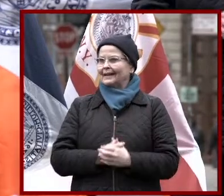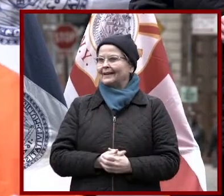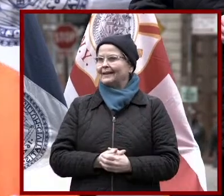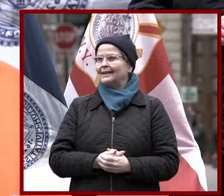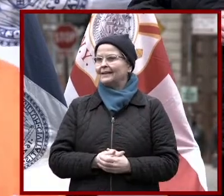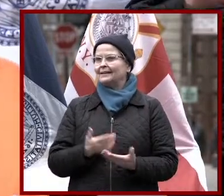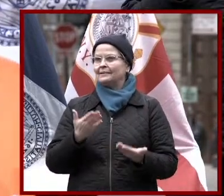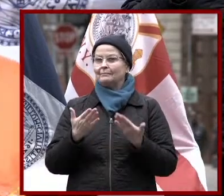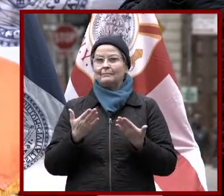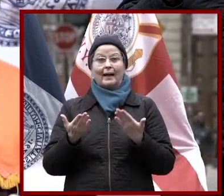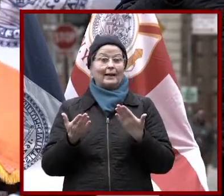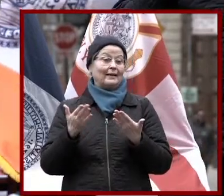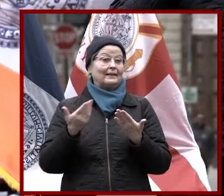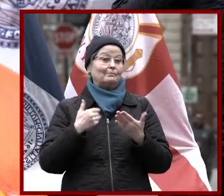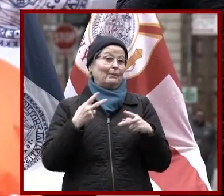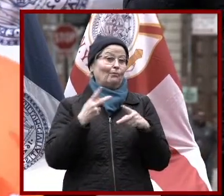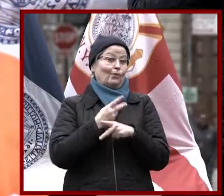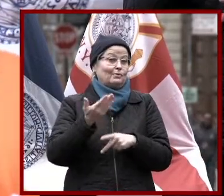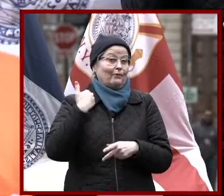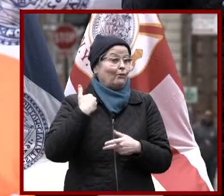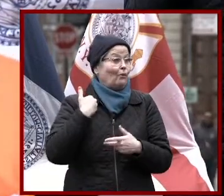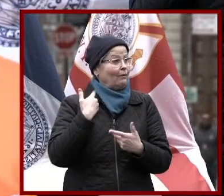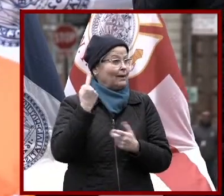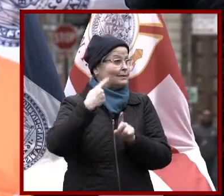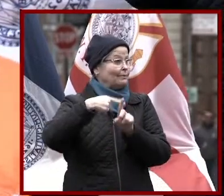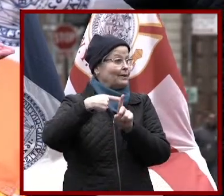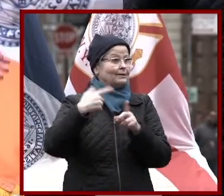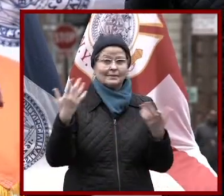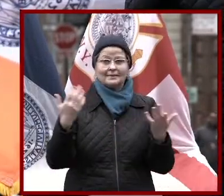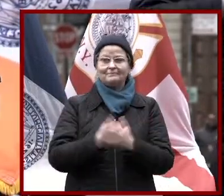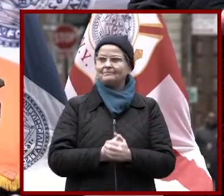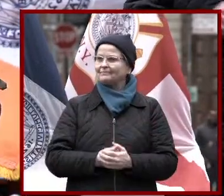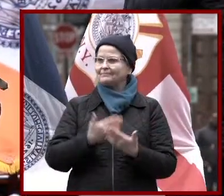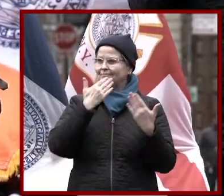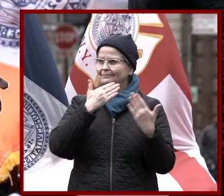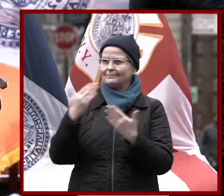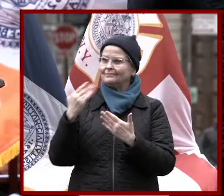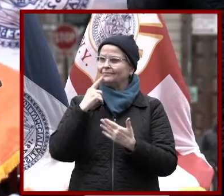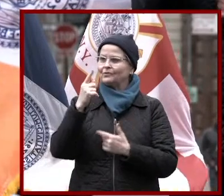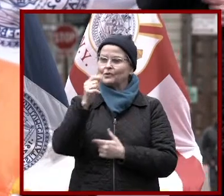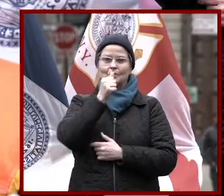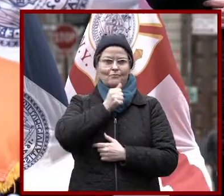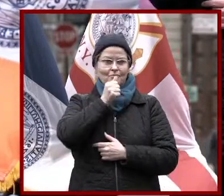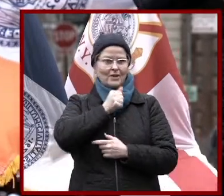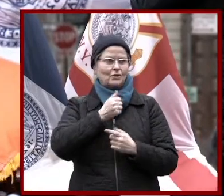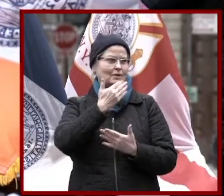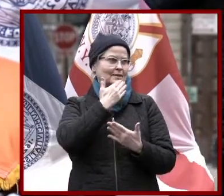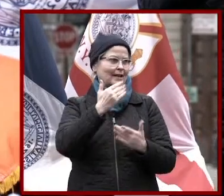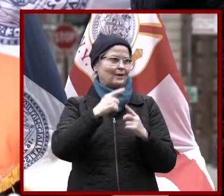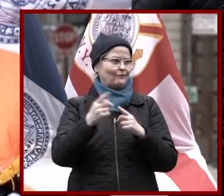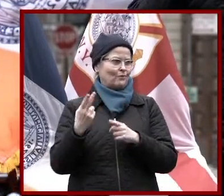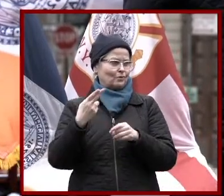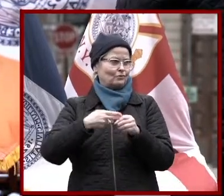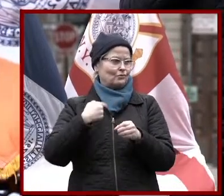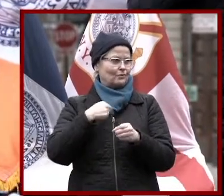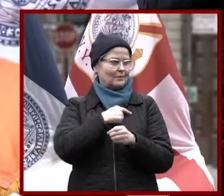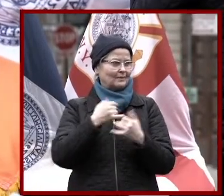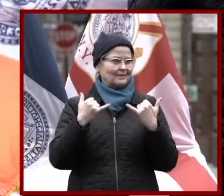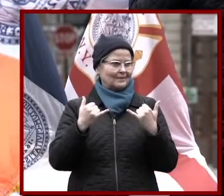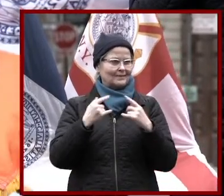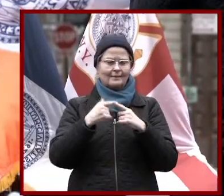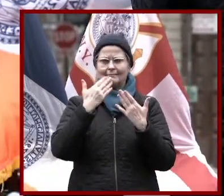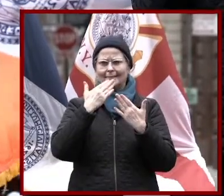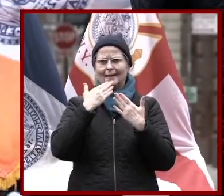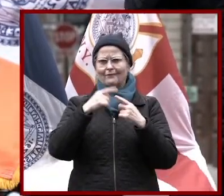probably a little bit warmer than it has been in previous years. And so we thank you for your patience, we thank you for joining us, and we certainly thank you for being